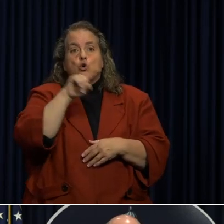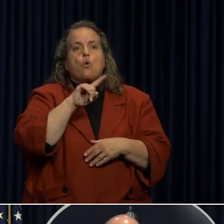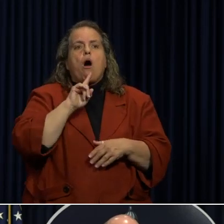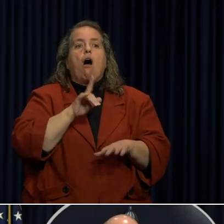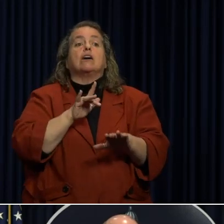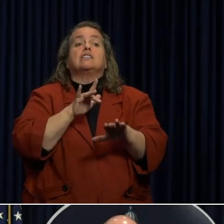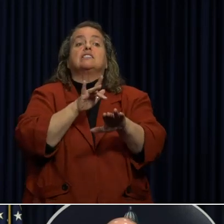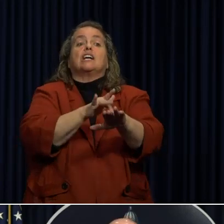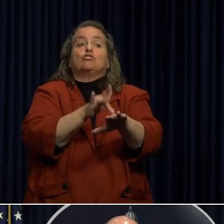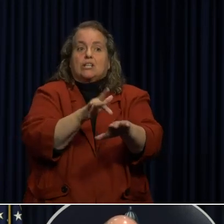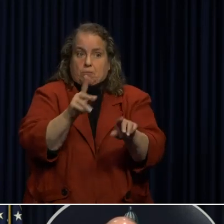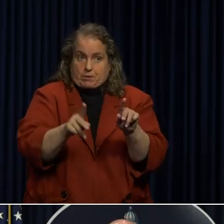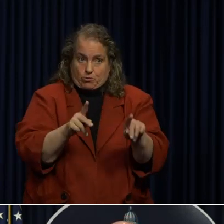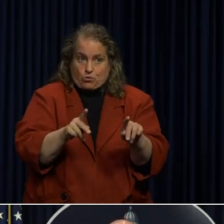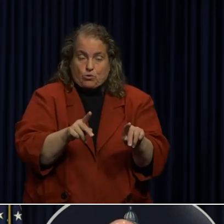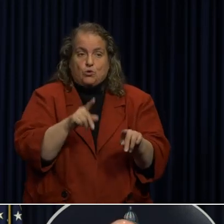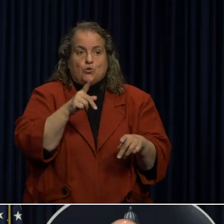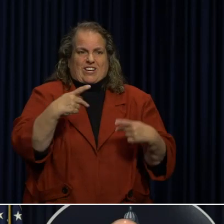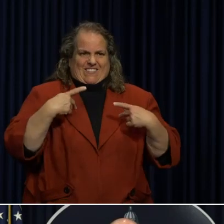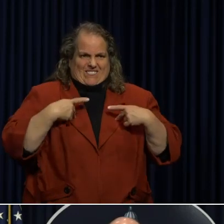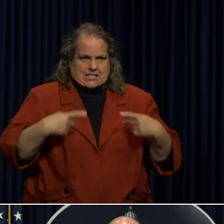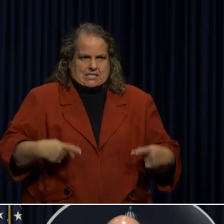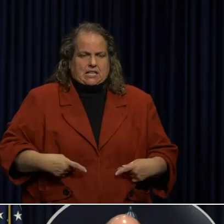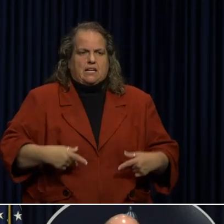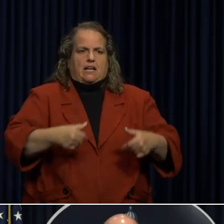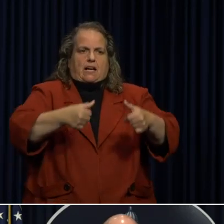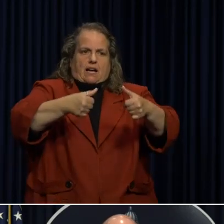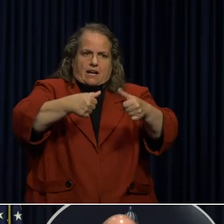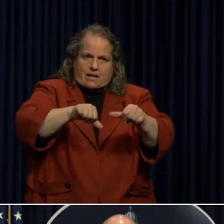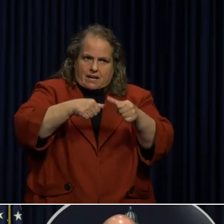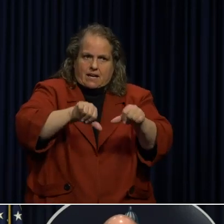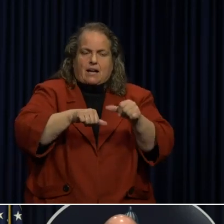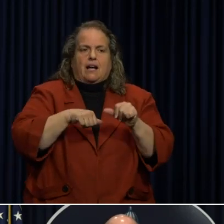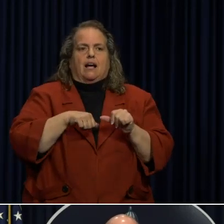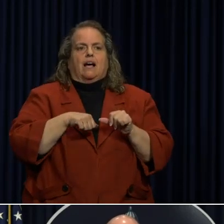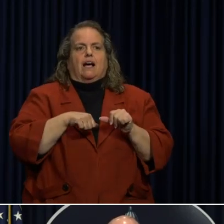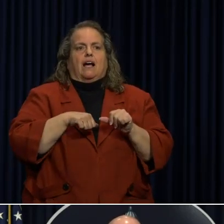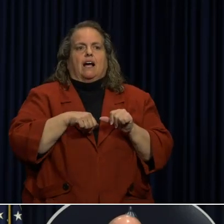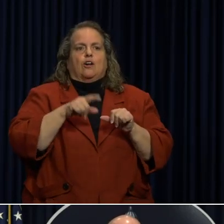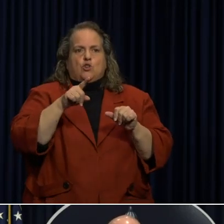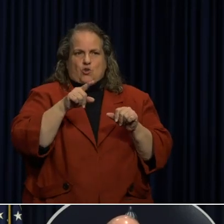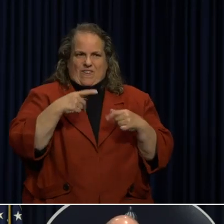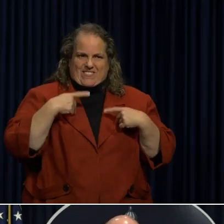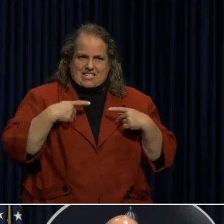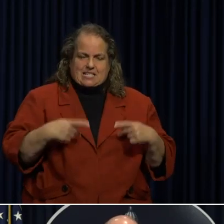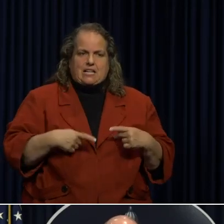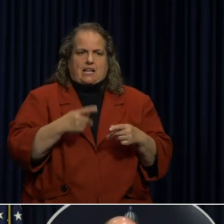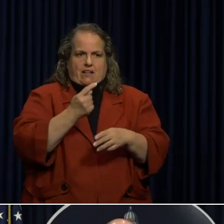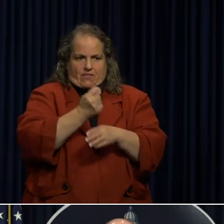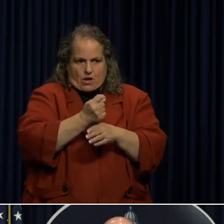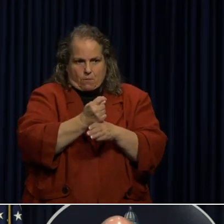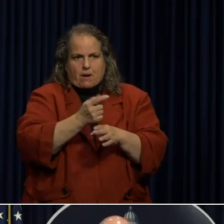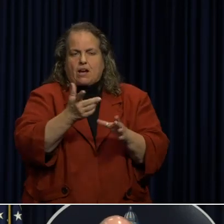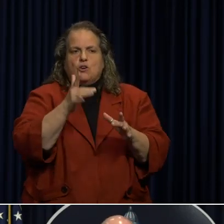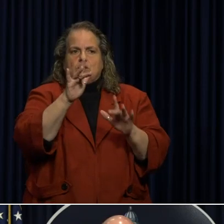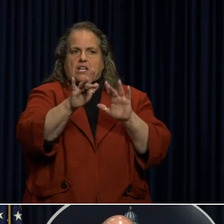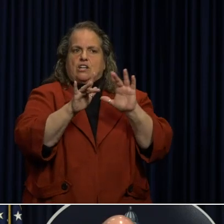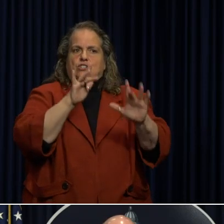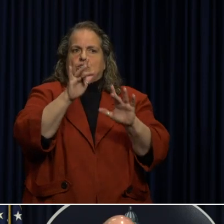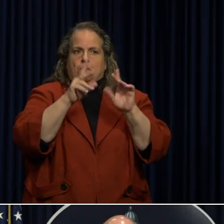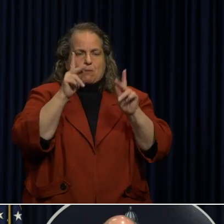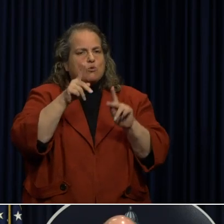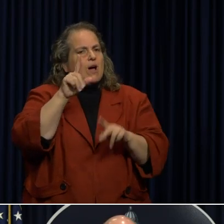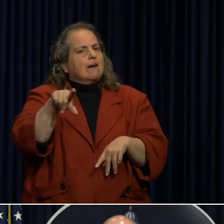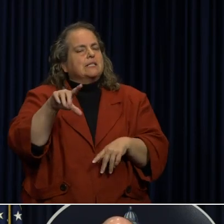are touching people. You are physically in intense contact with someone. you have to take extra precautions. So you have to do all the other